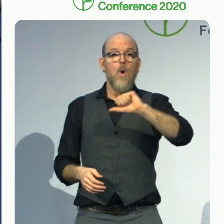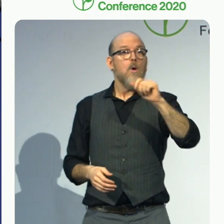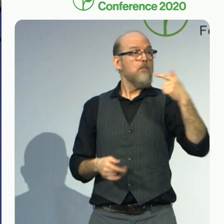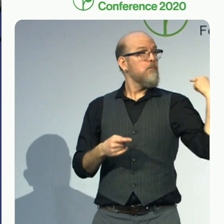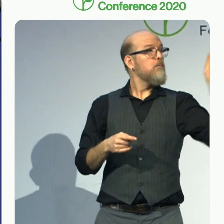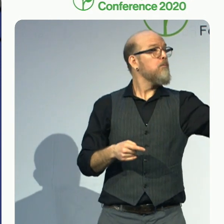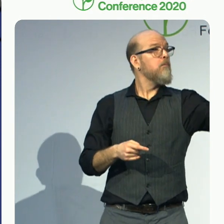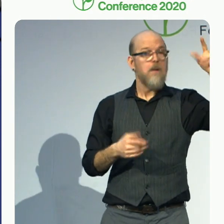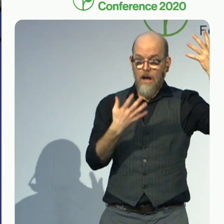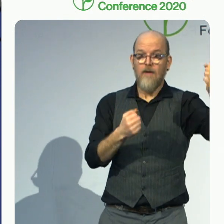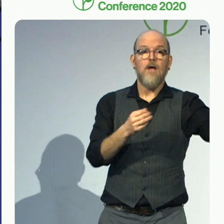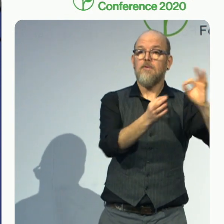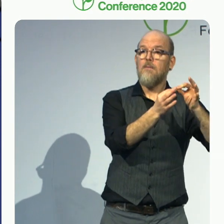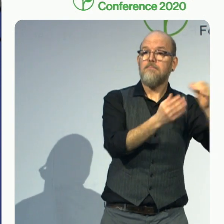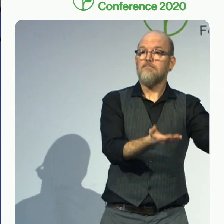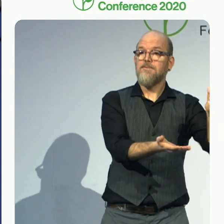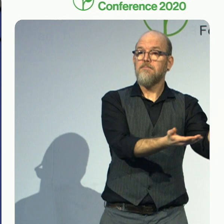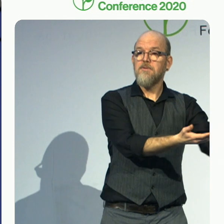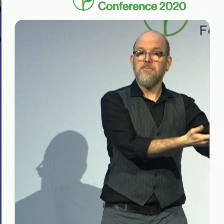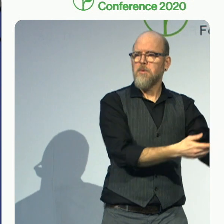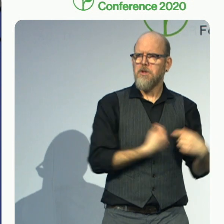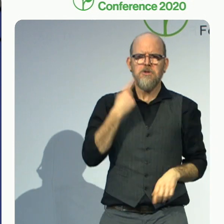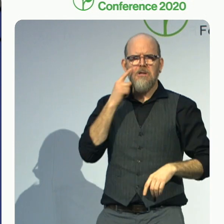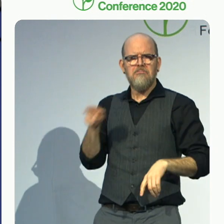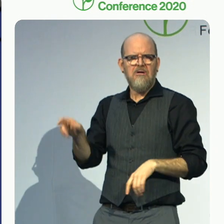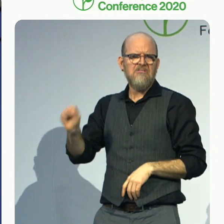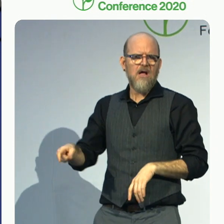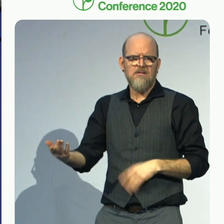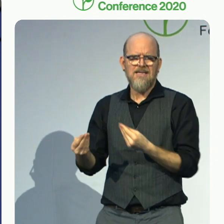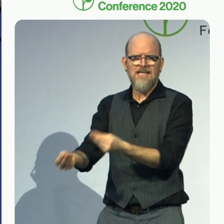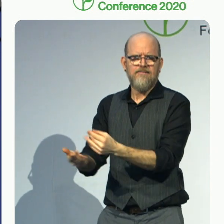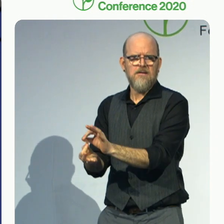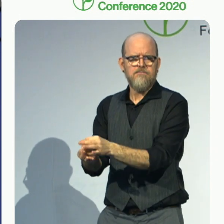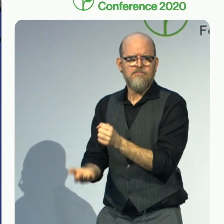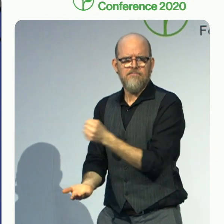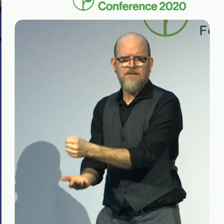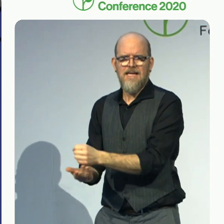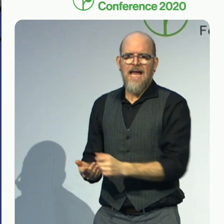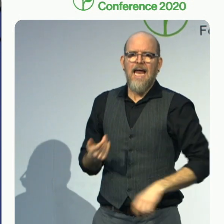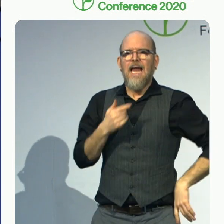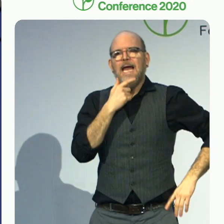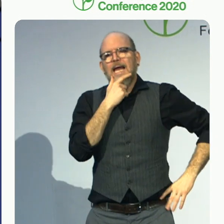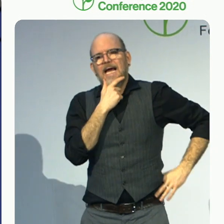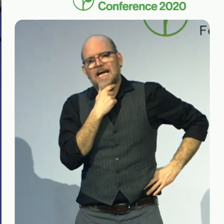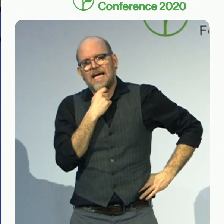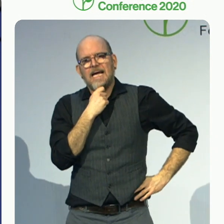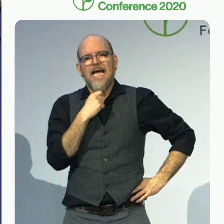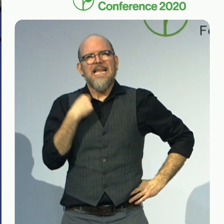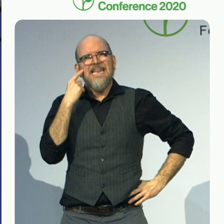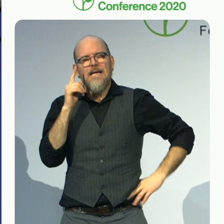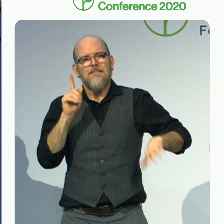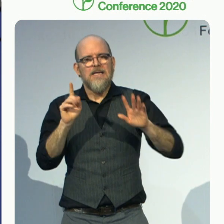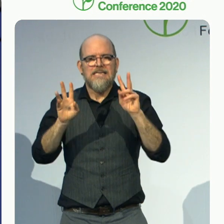to flag up that choice happens in a context. So if we really want to give parents a